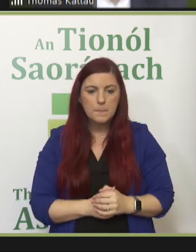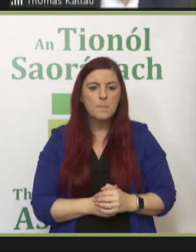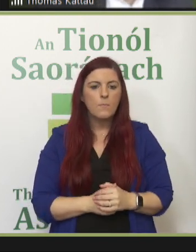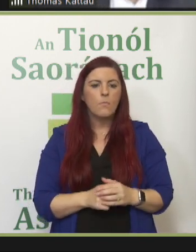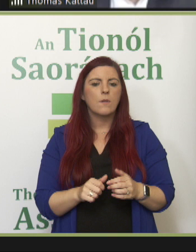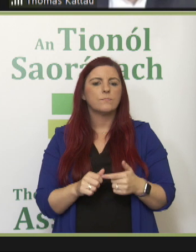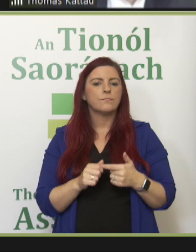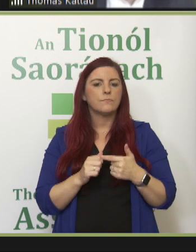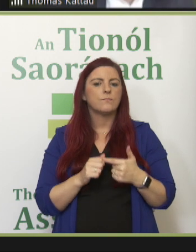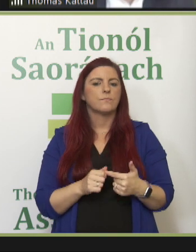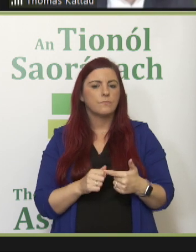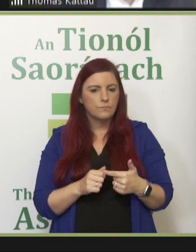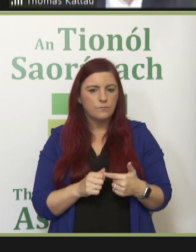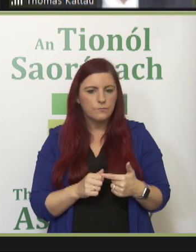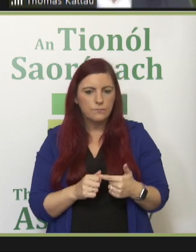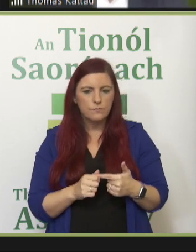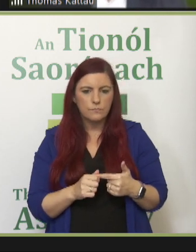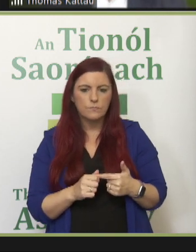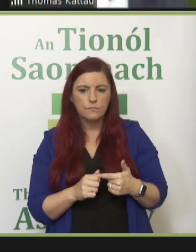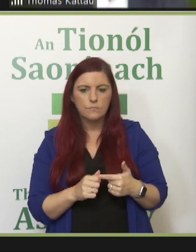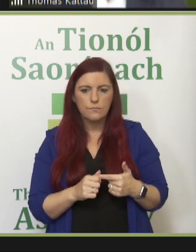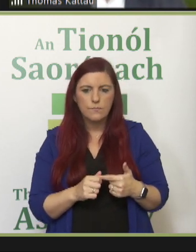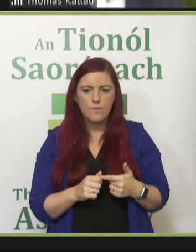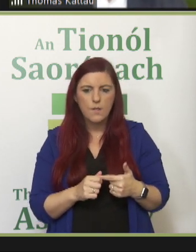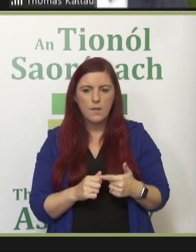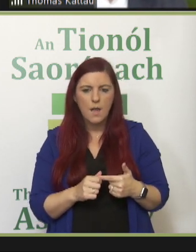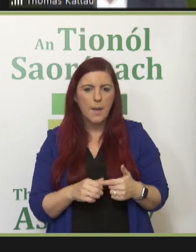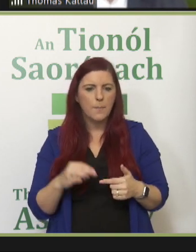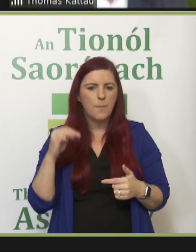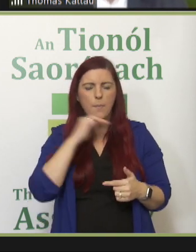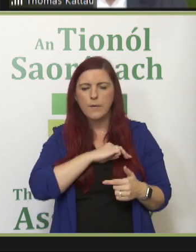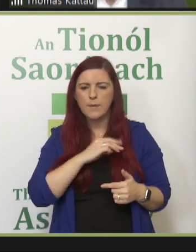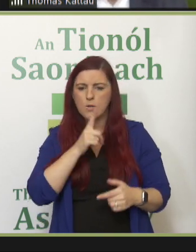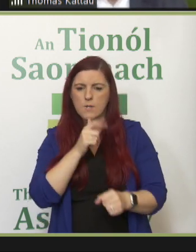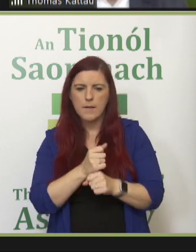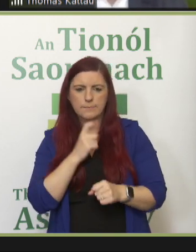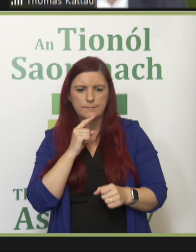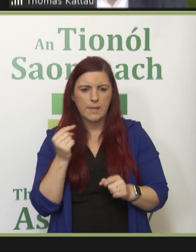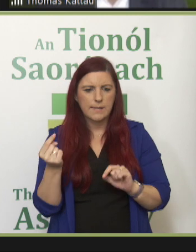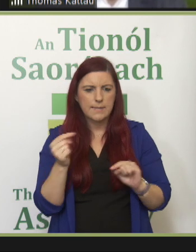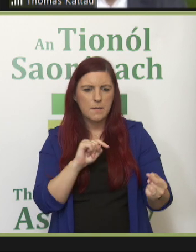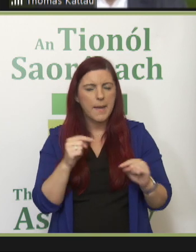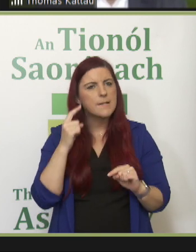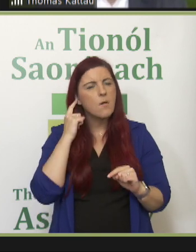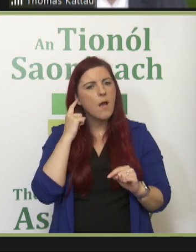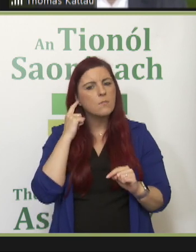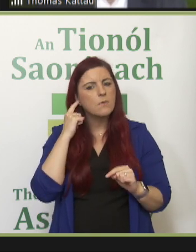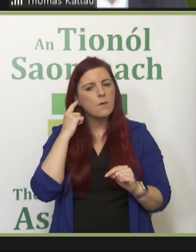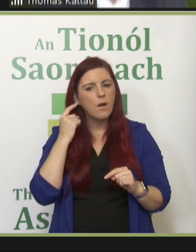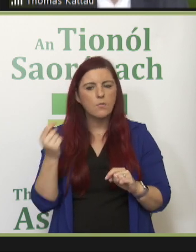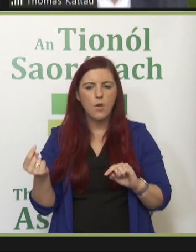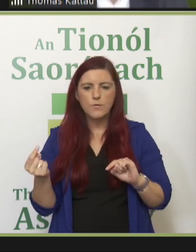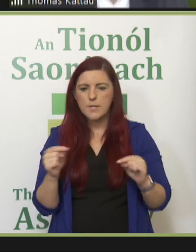second element, which I think is more important, is that the debate around drugs has